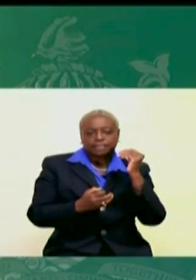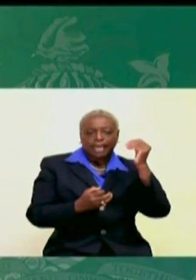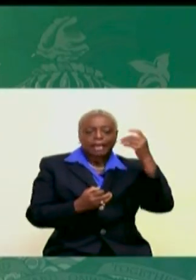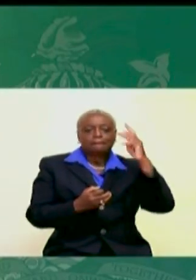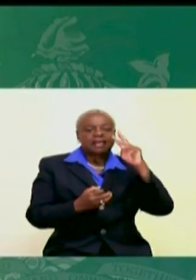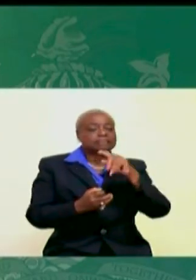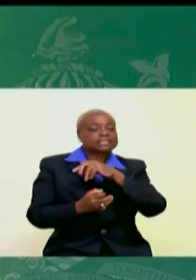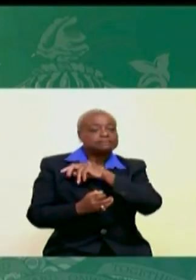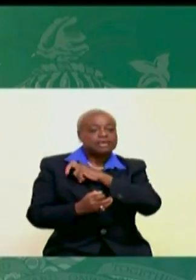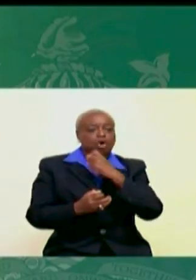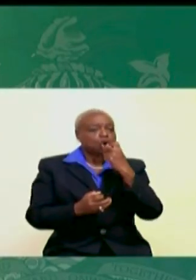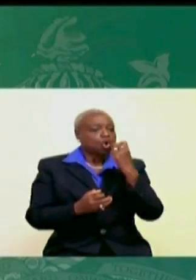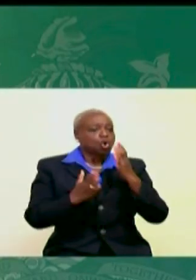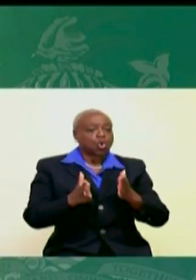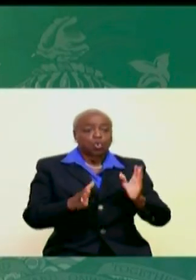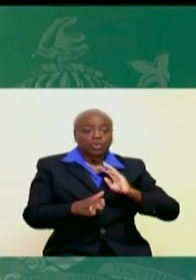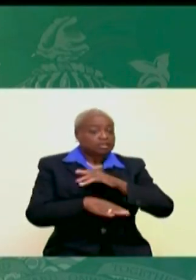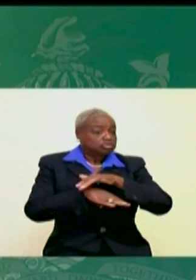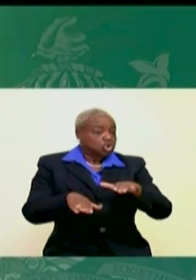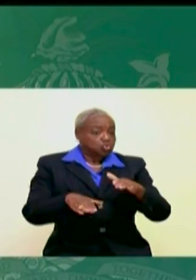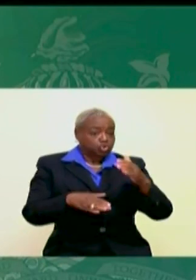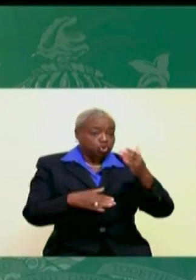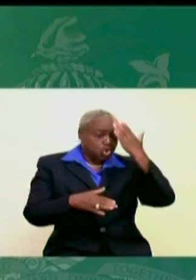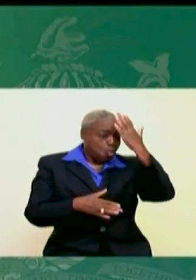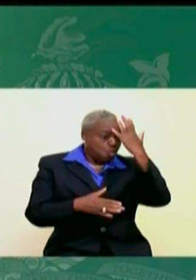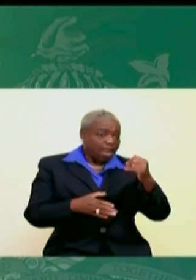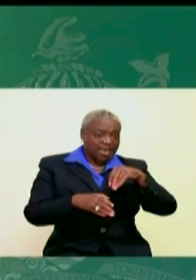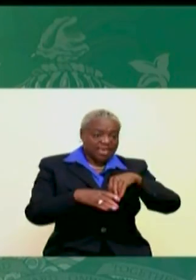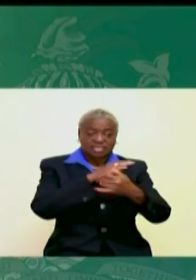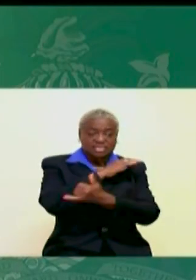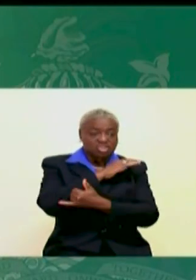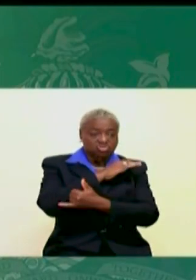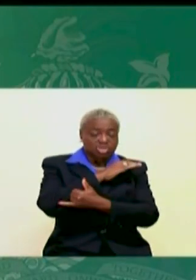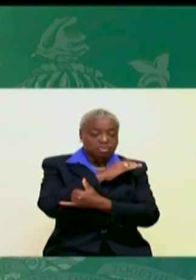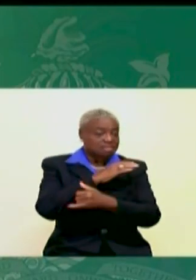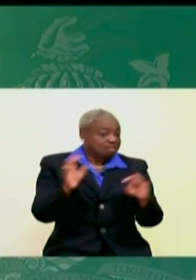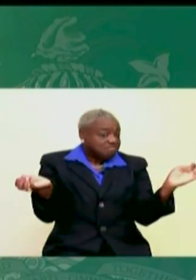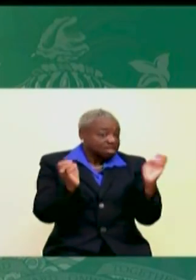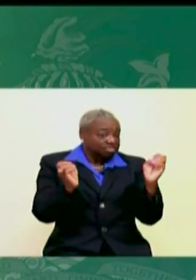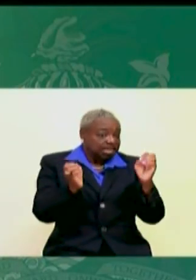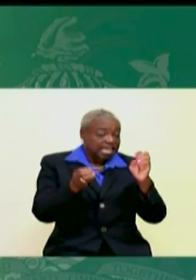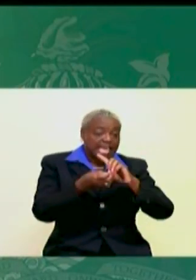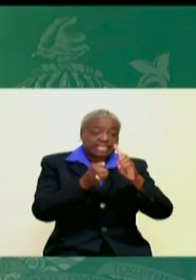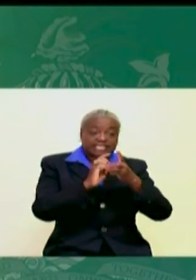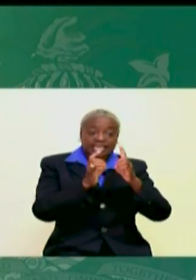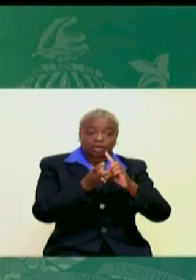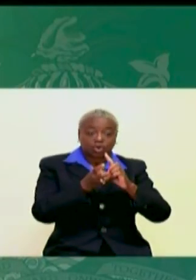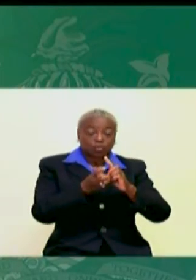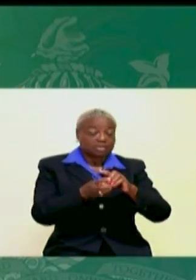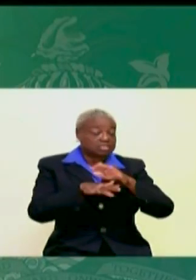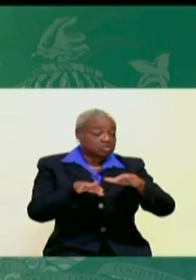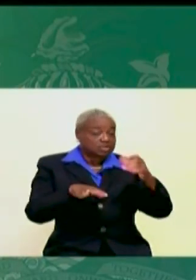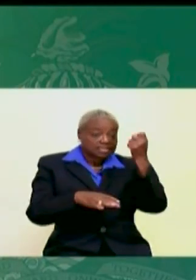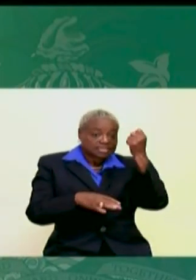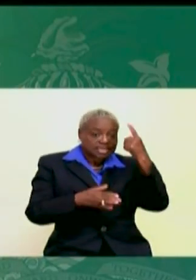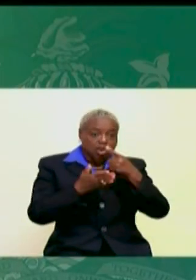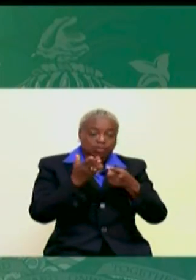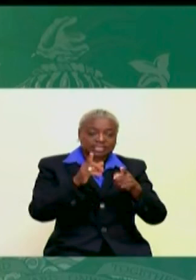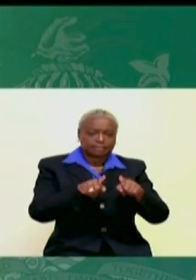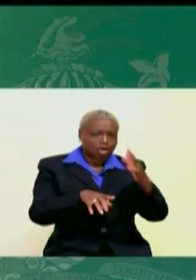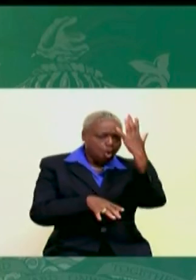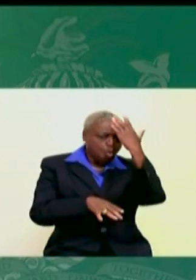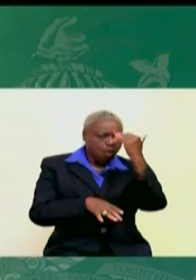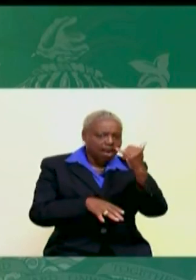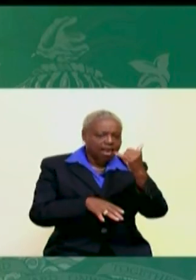in this country don't know why. We've not done the data. We don't understand what's happening, why our young